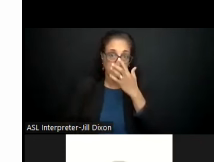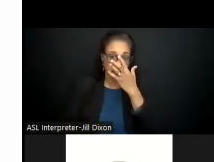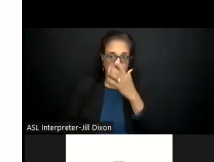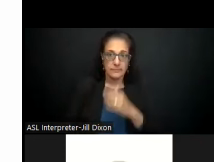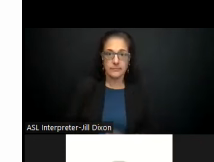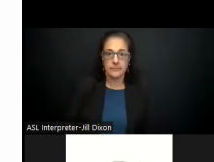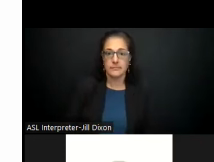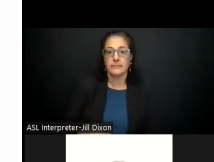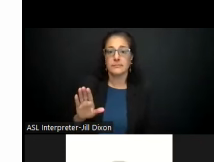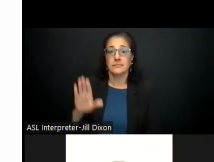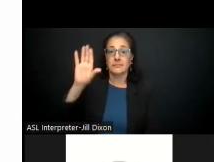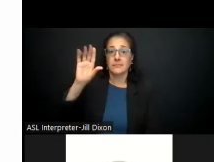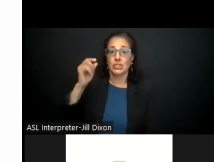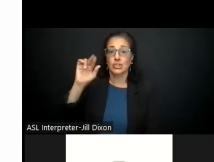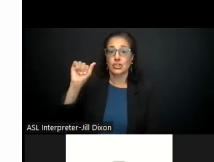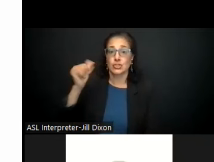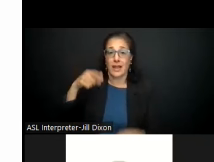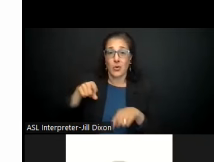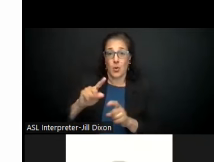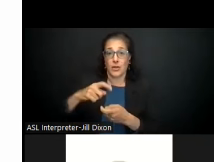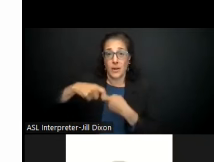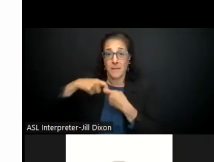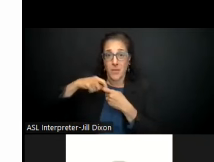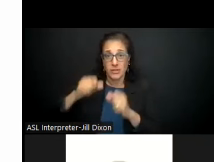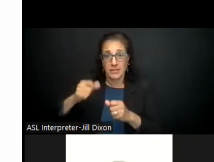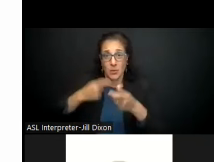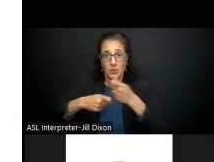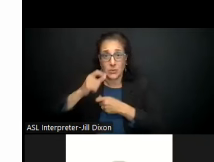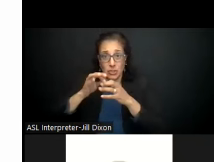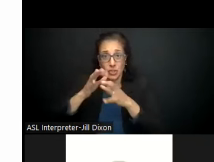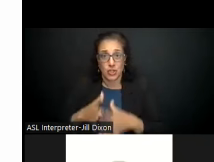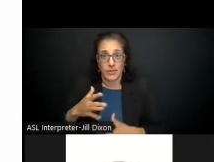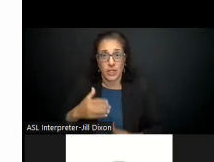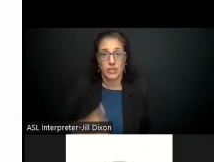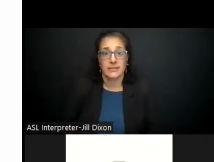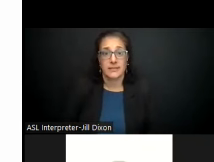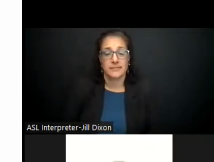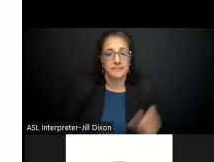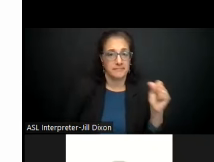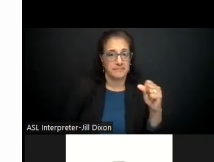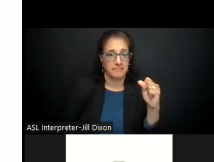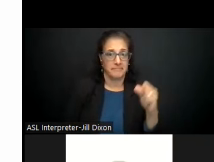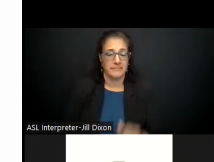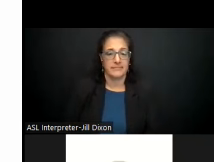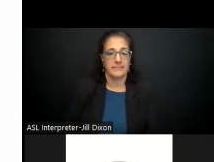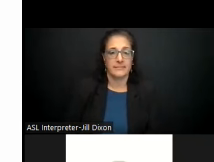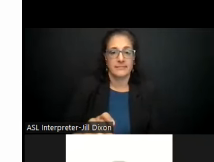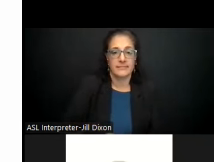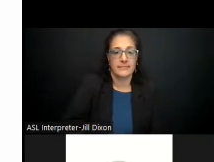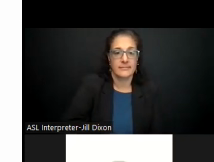Greg, while you're paused here, can we just switch the interpreters? Yep.